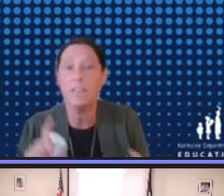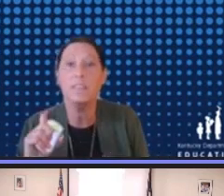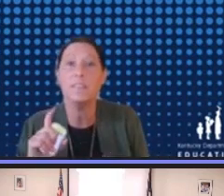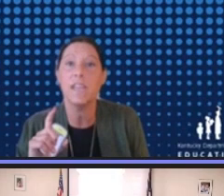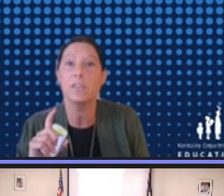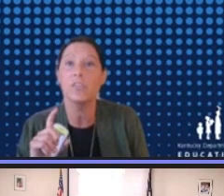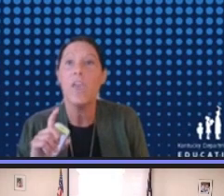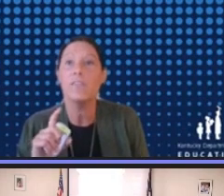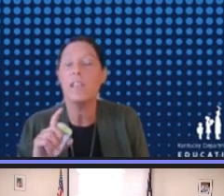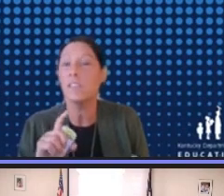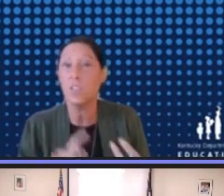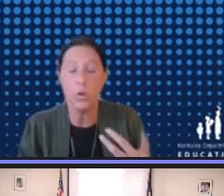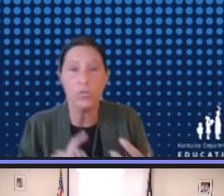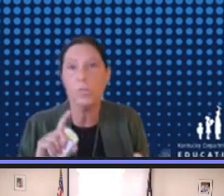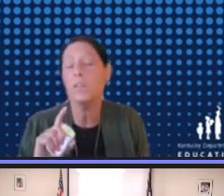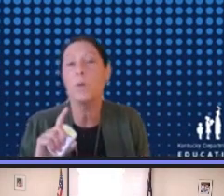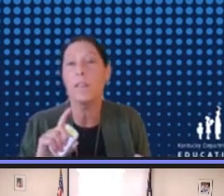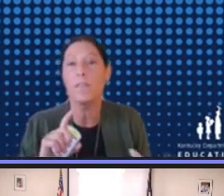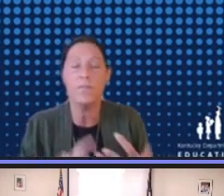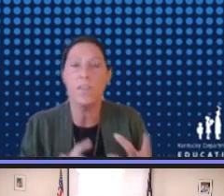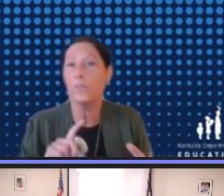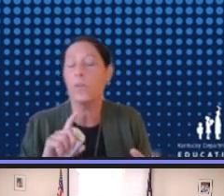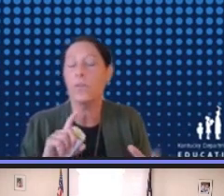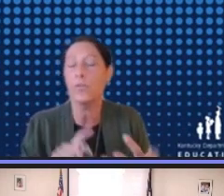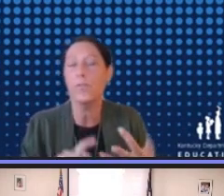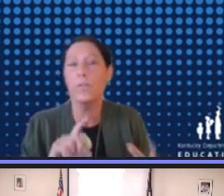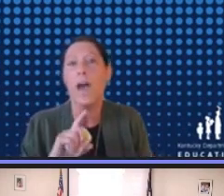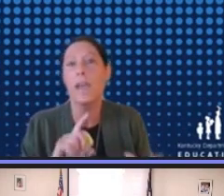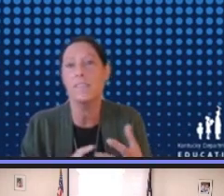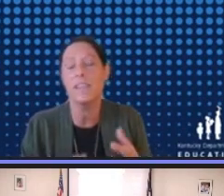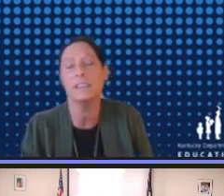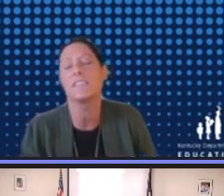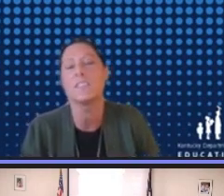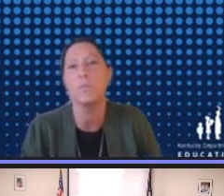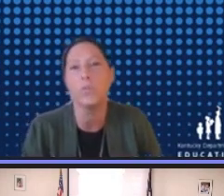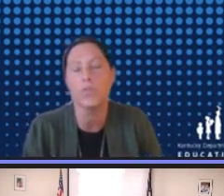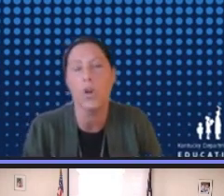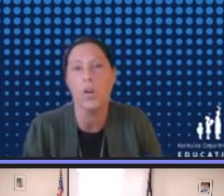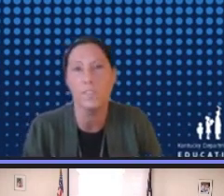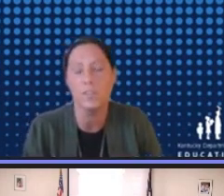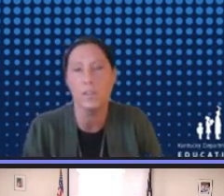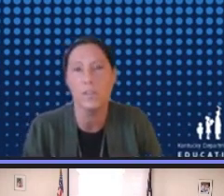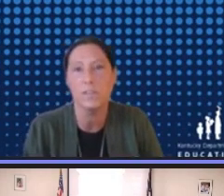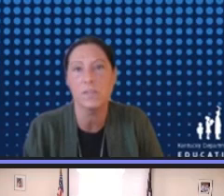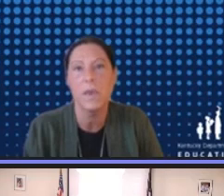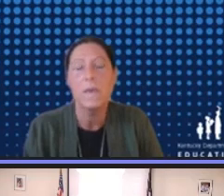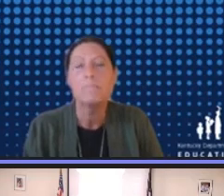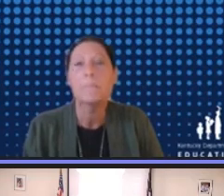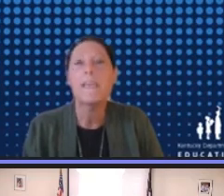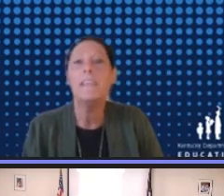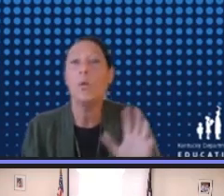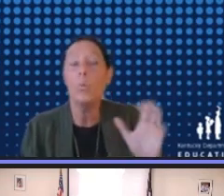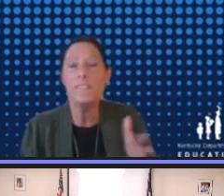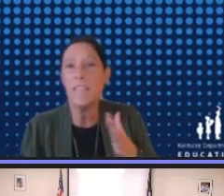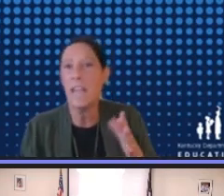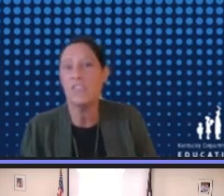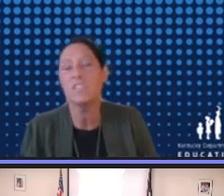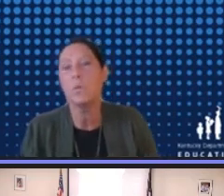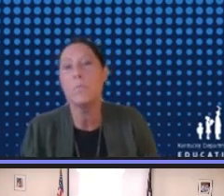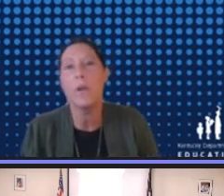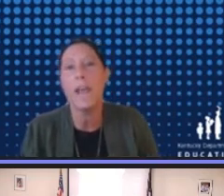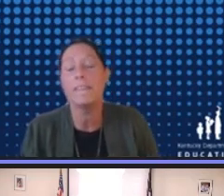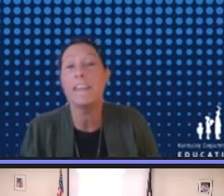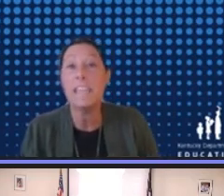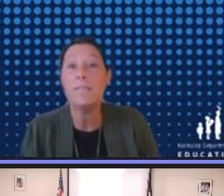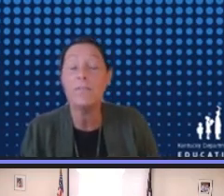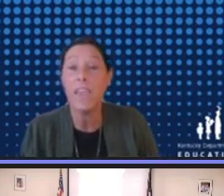of aligned to the standards, that is culturally relevant, free from bias, and accessible for all students. And then once again, I